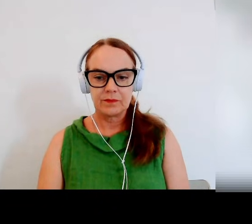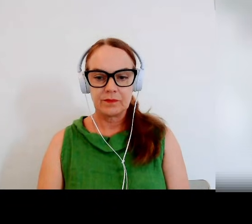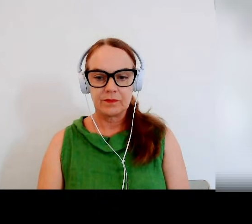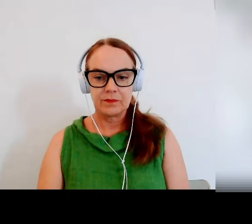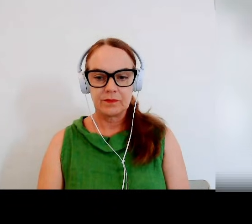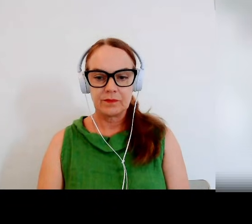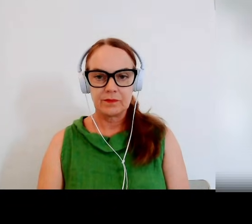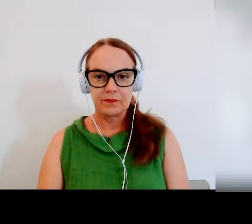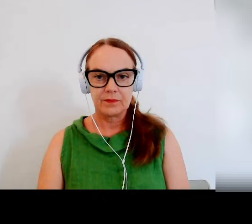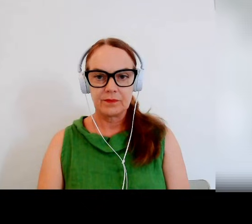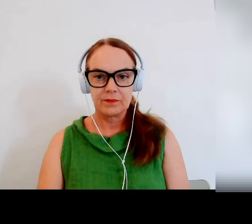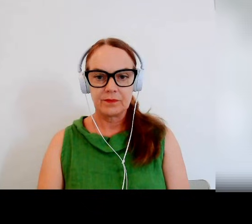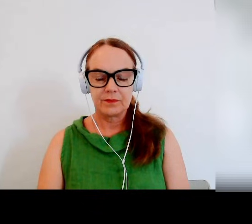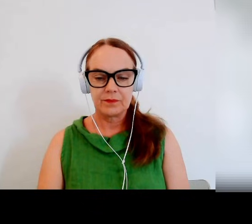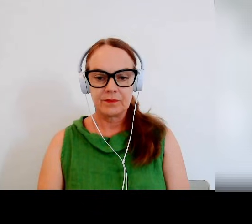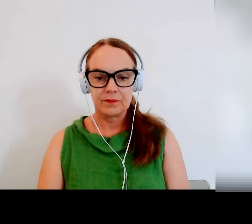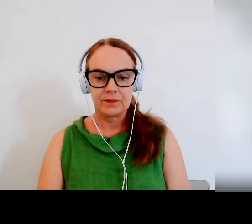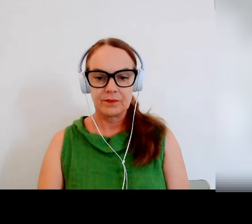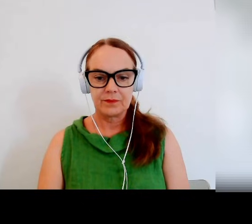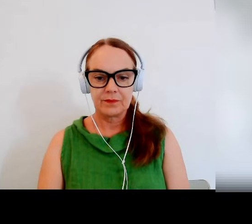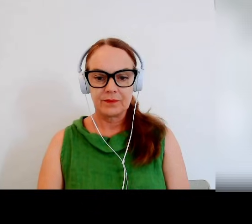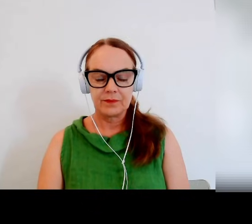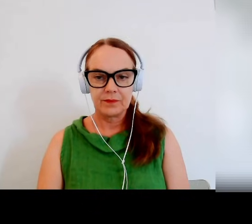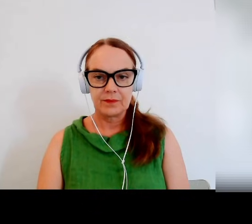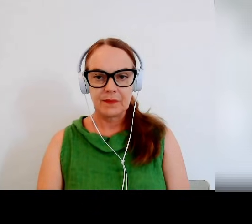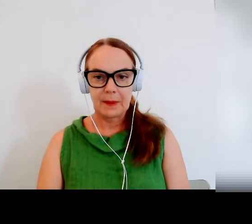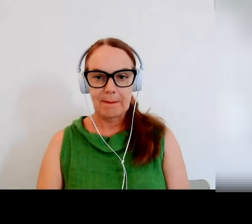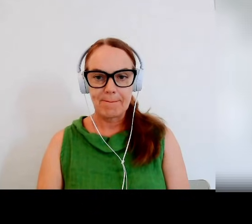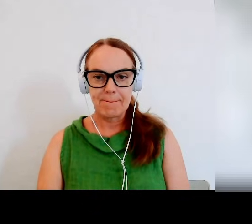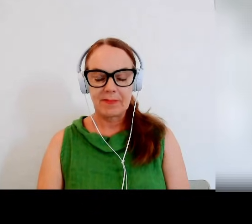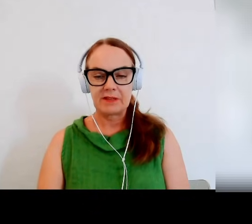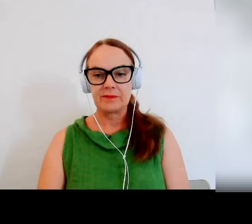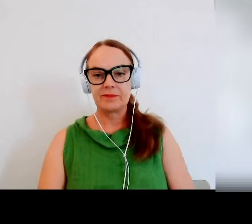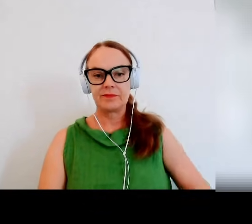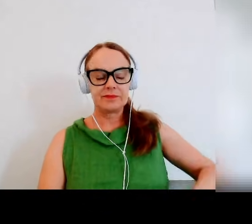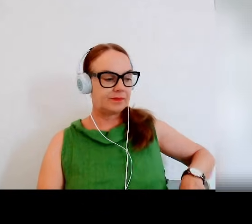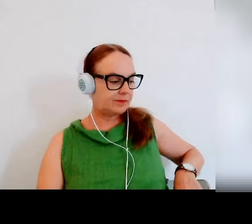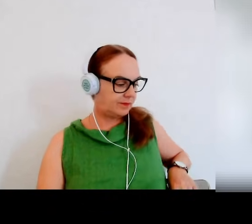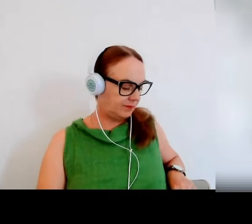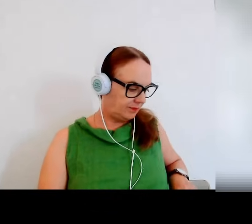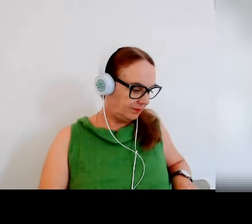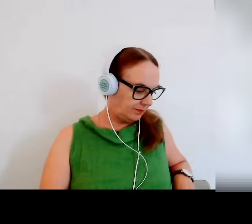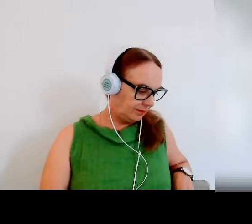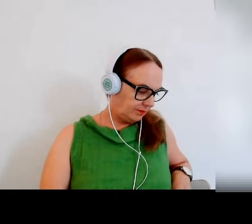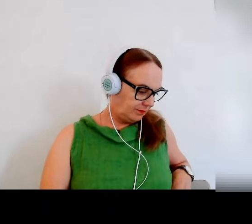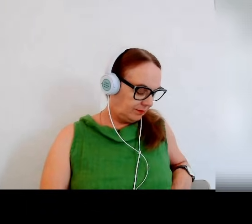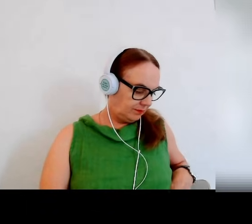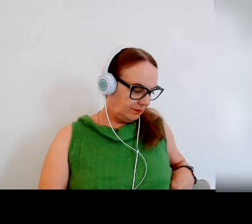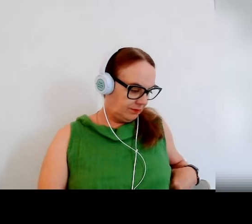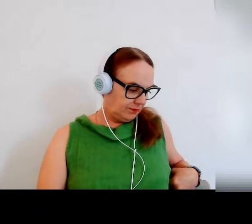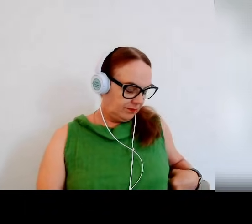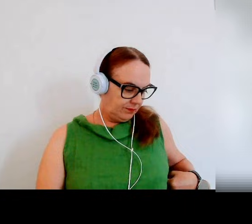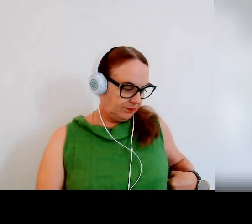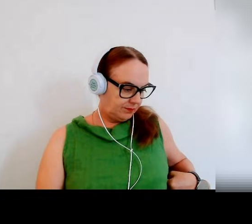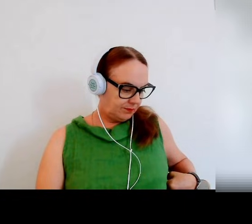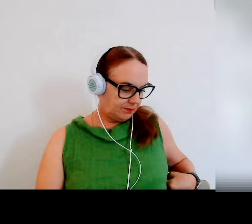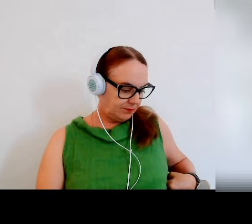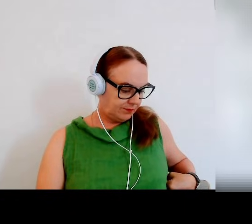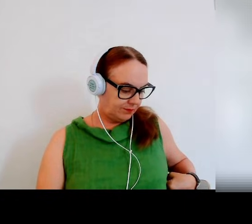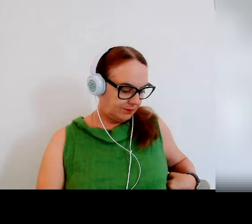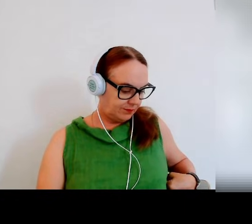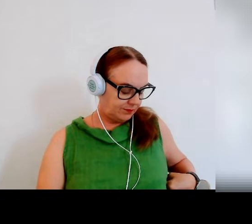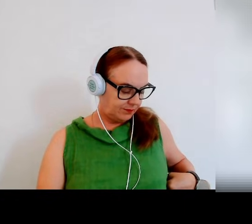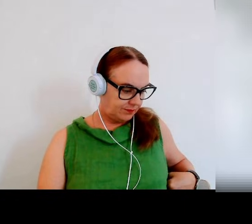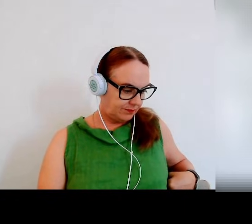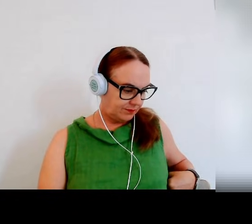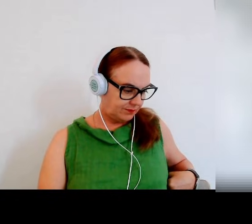if there is a deaf woman who's been who encountered GBV and tries to go and report the case at the police